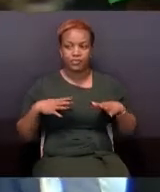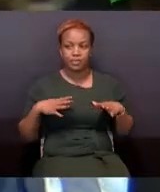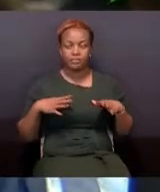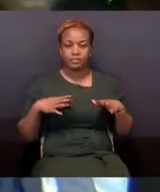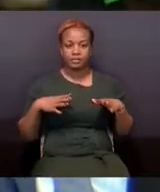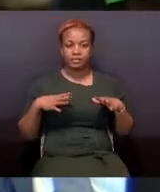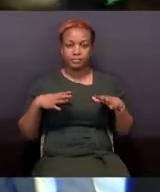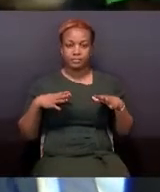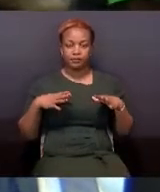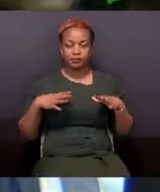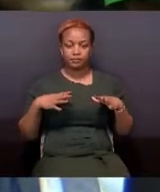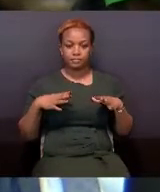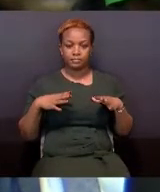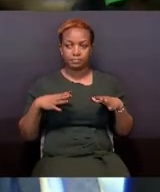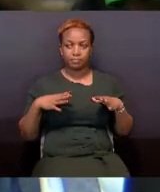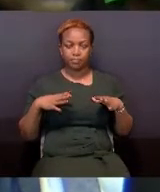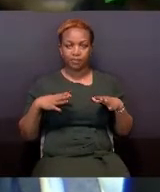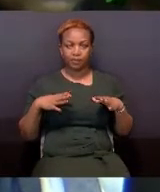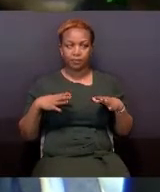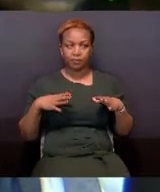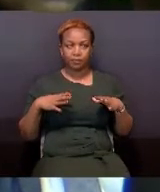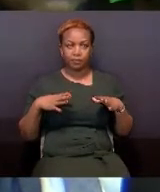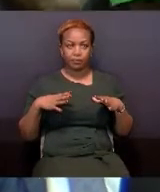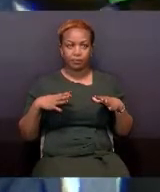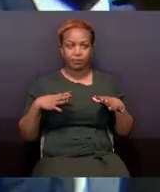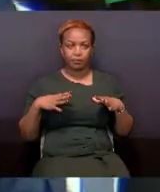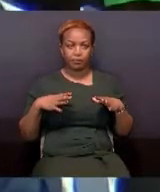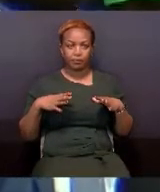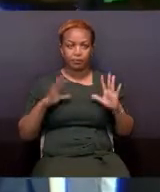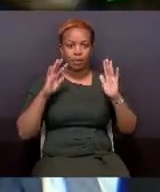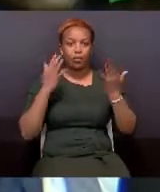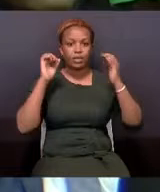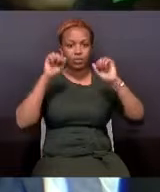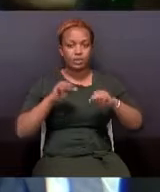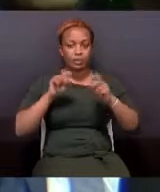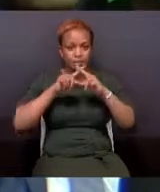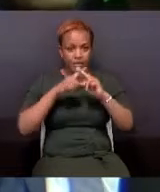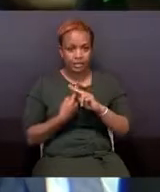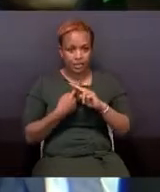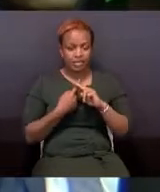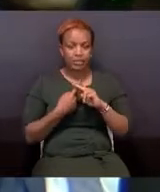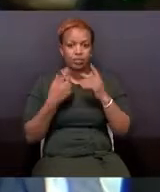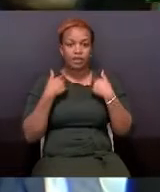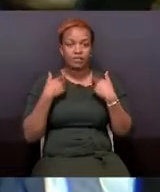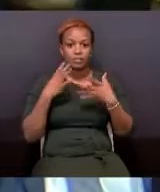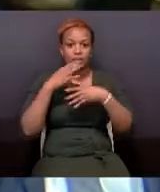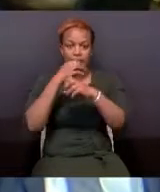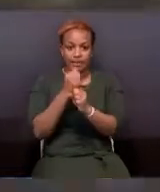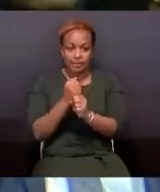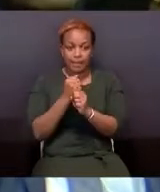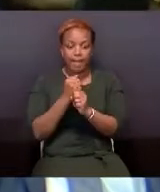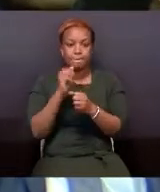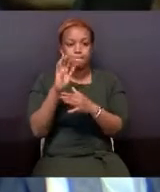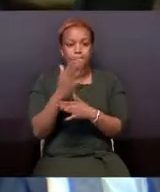to bring forth the Africa we want? How can we begin to build trust